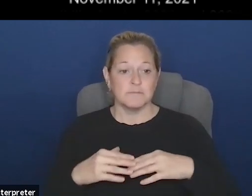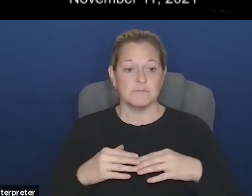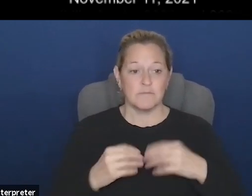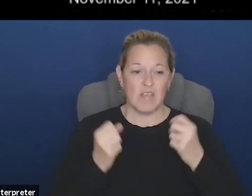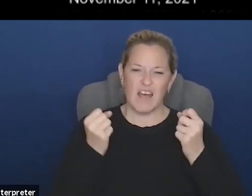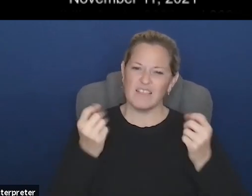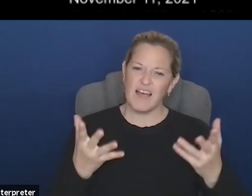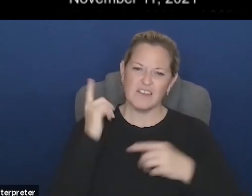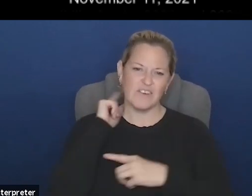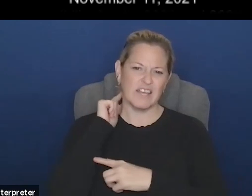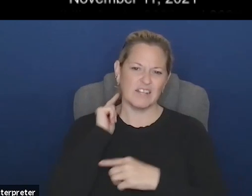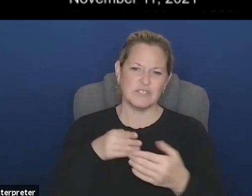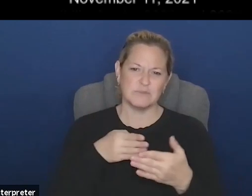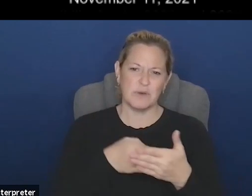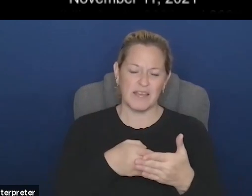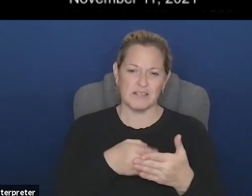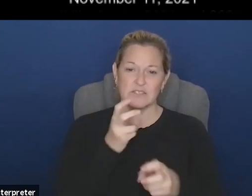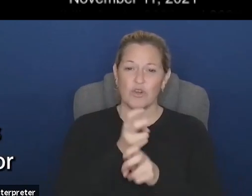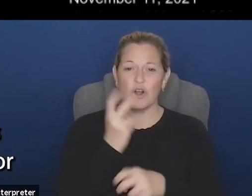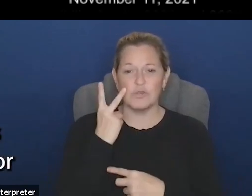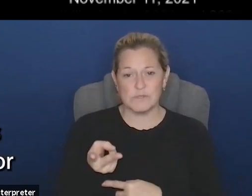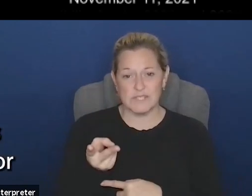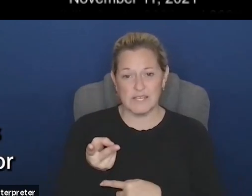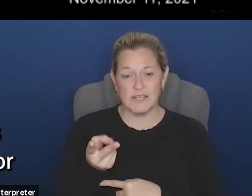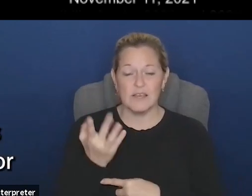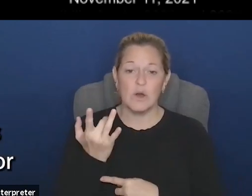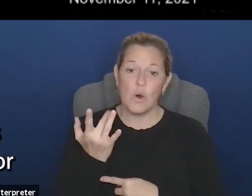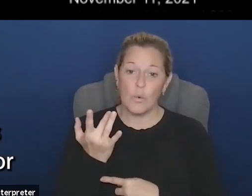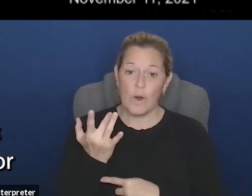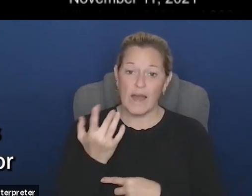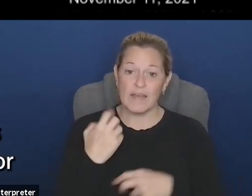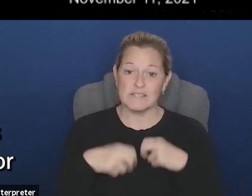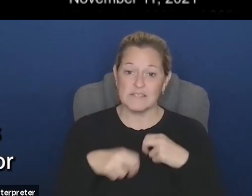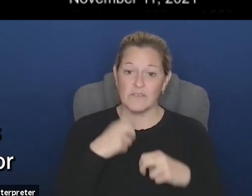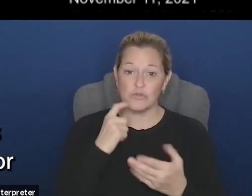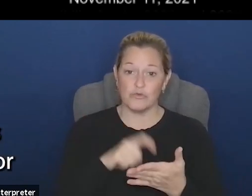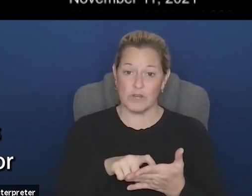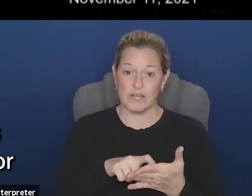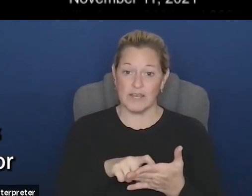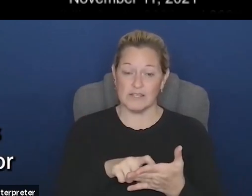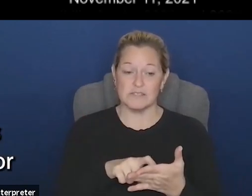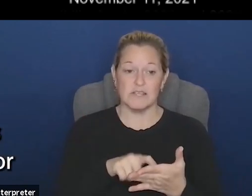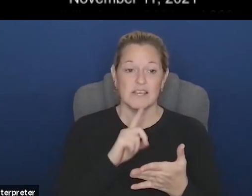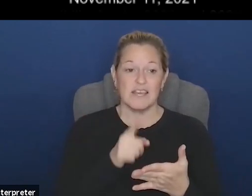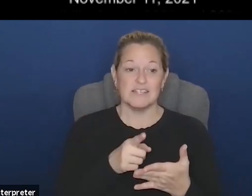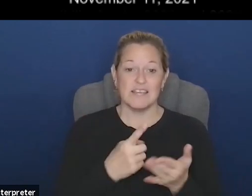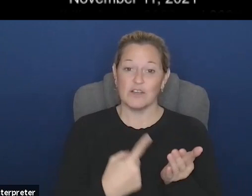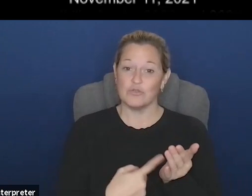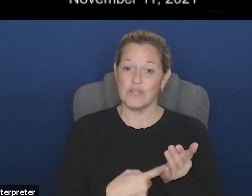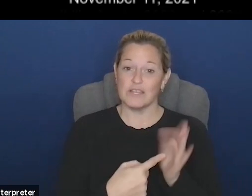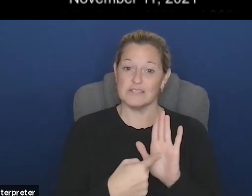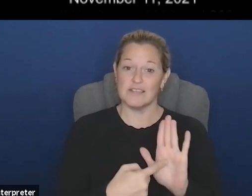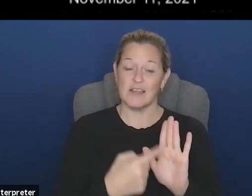is hard to see. And one of the reasons why it's difficult to see is because it's actually disguised as helping behavior